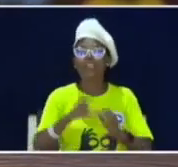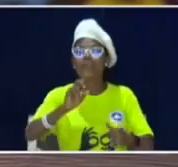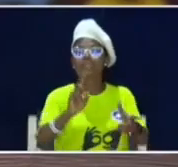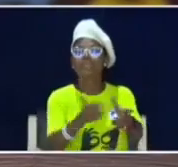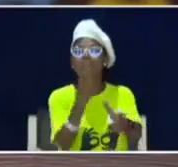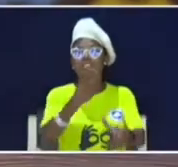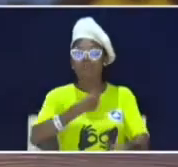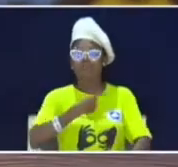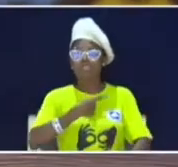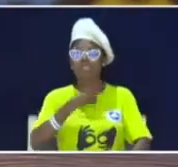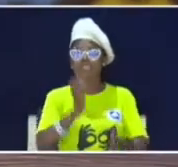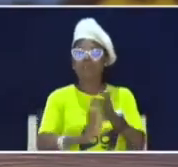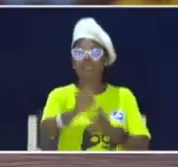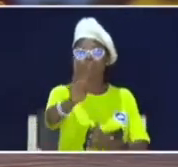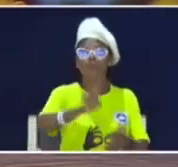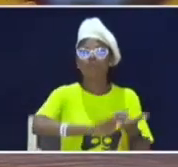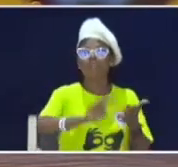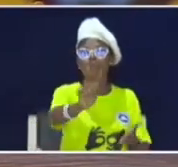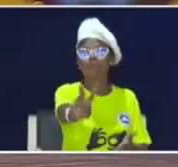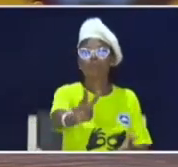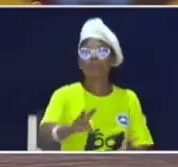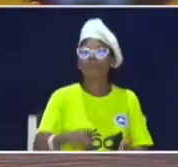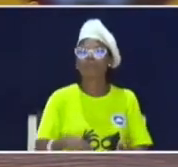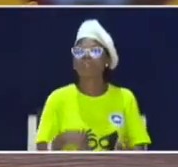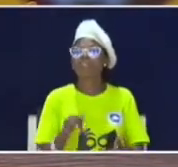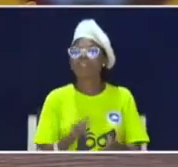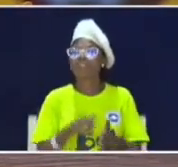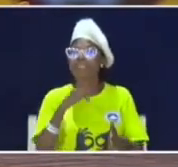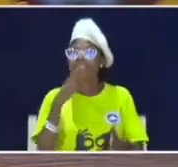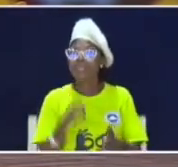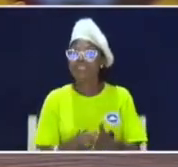even as newborn babies desire the sincere milk to grow.